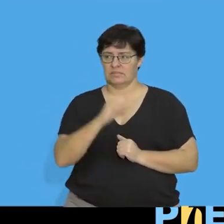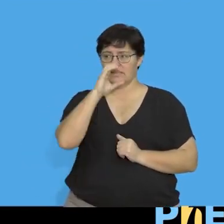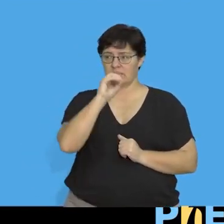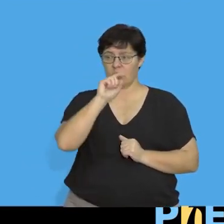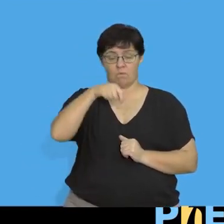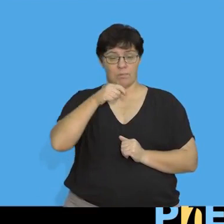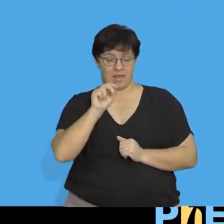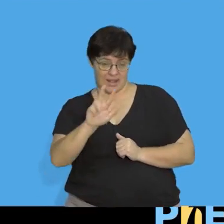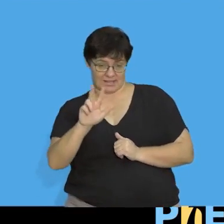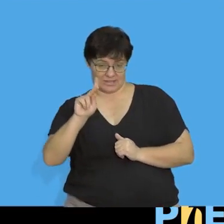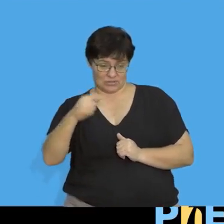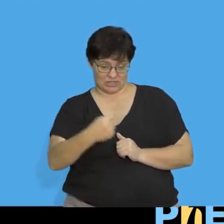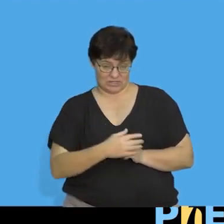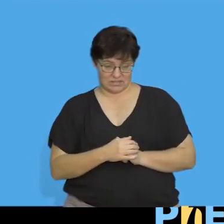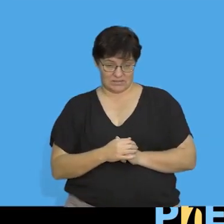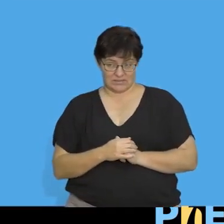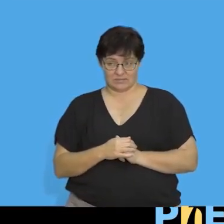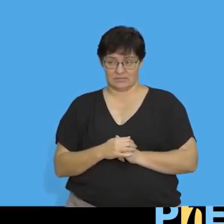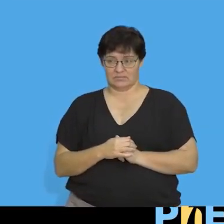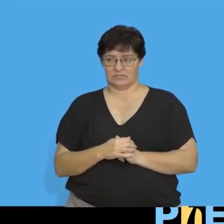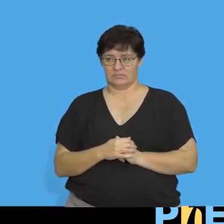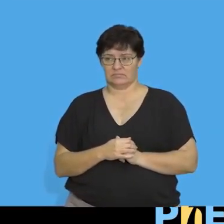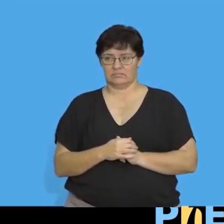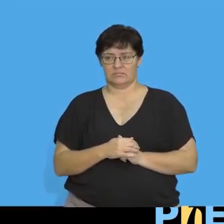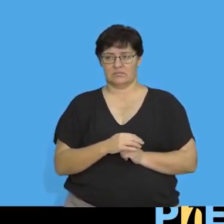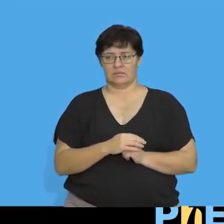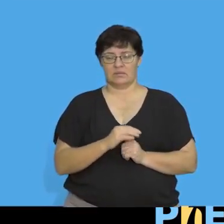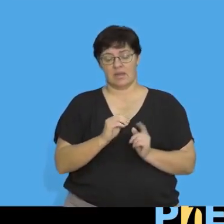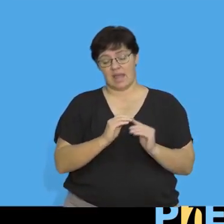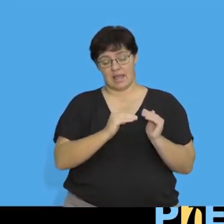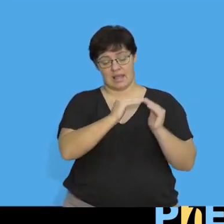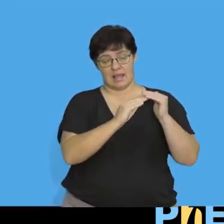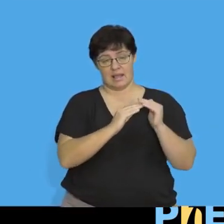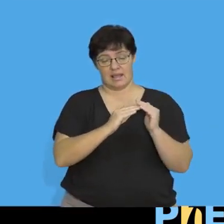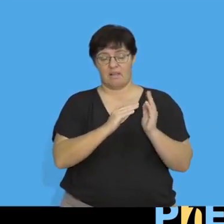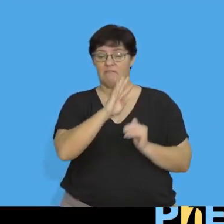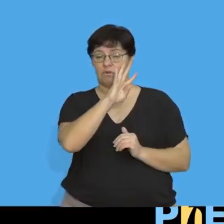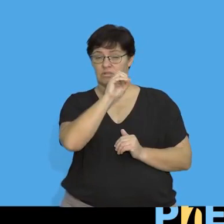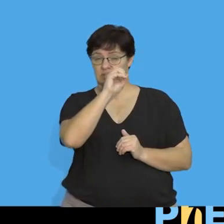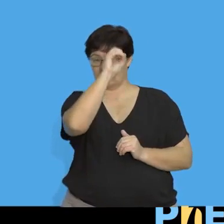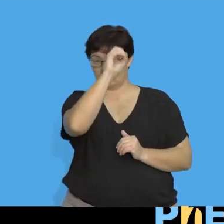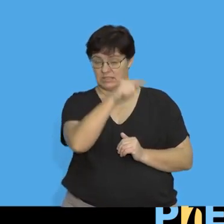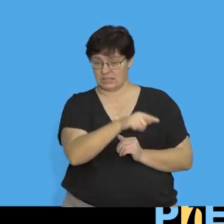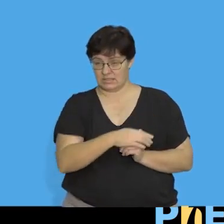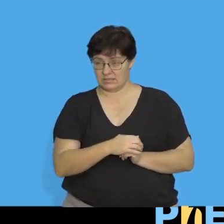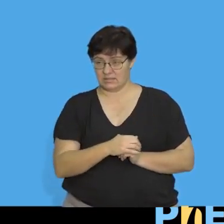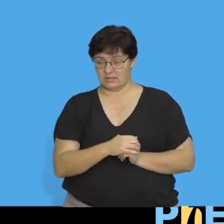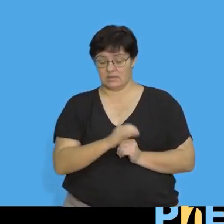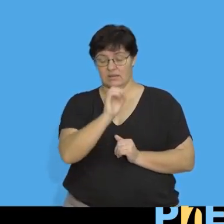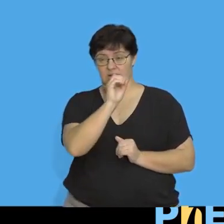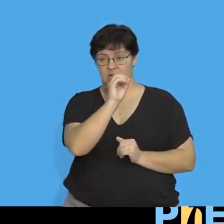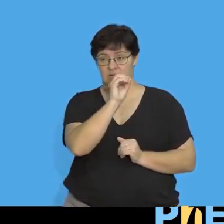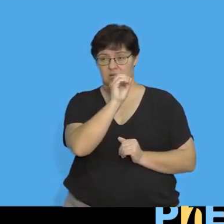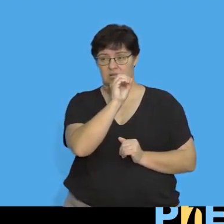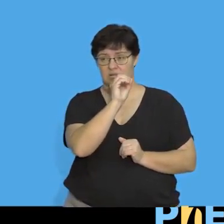0.8. And if we do that, keep the angle the same, and we're going to keep the angle